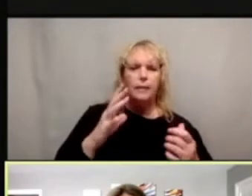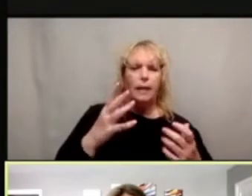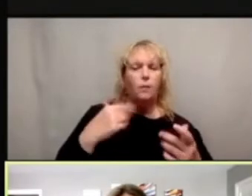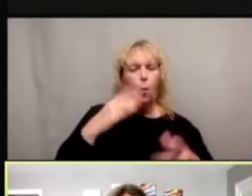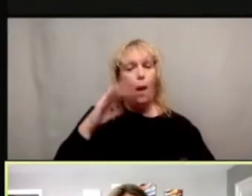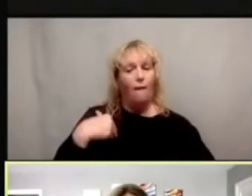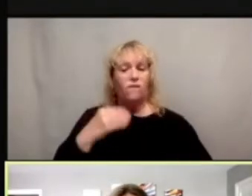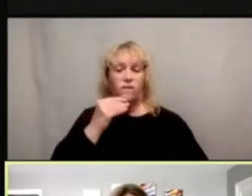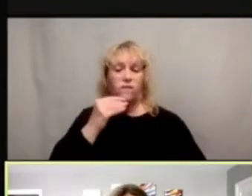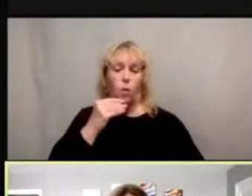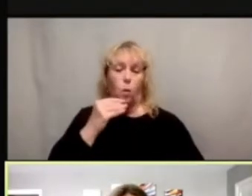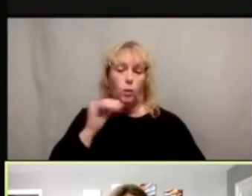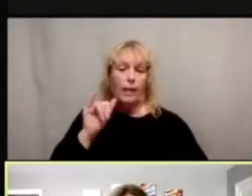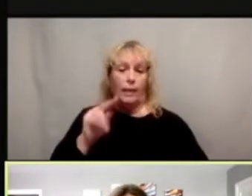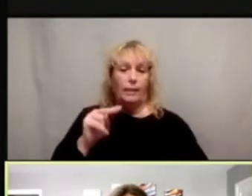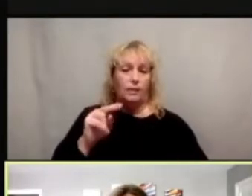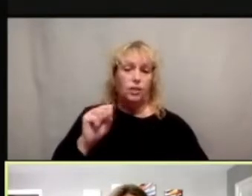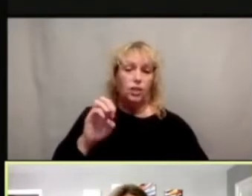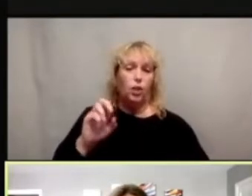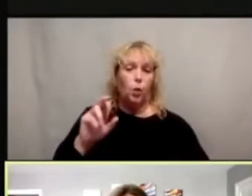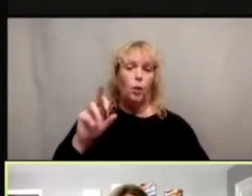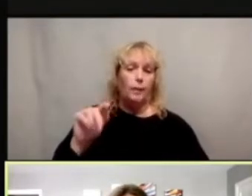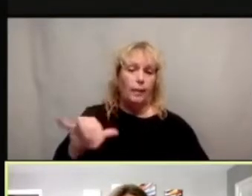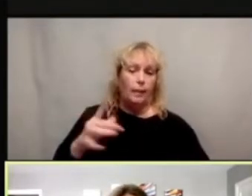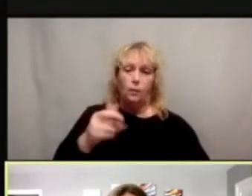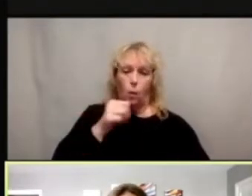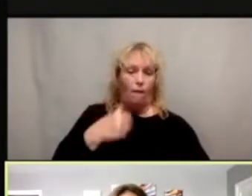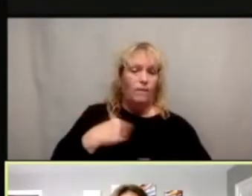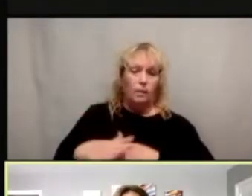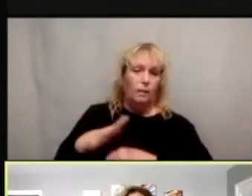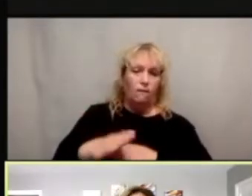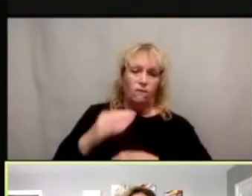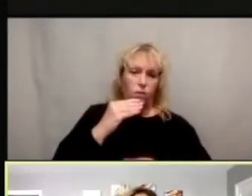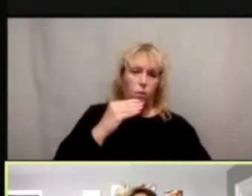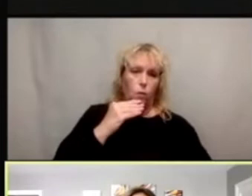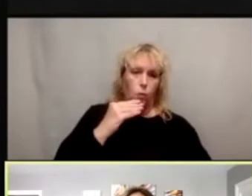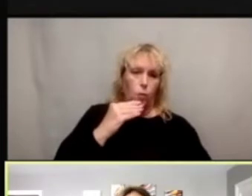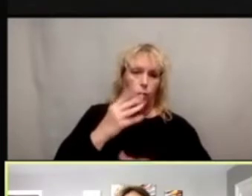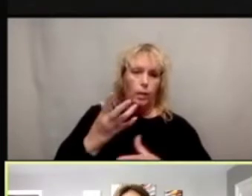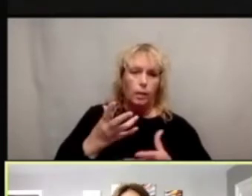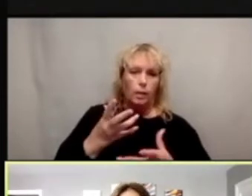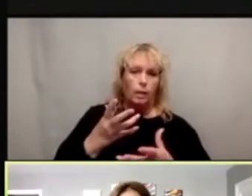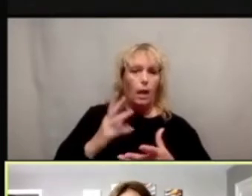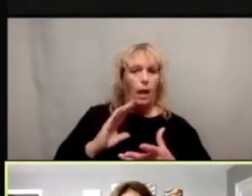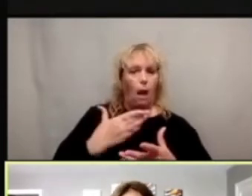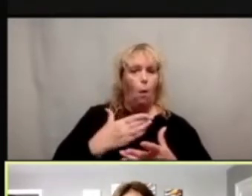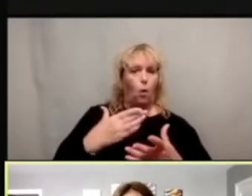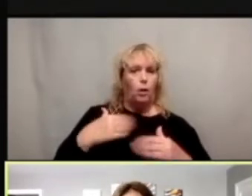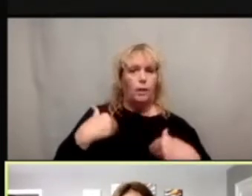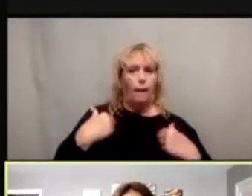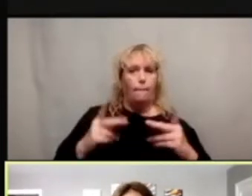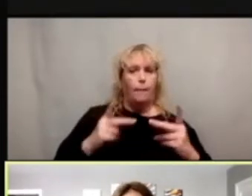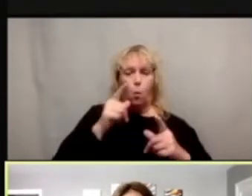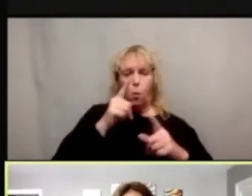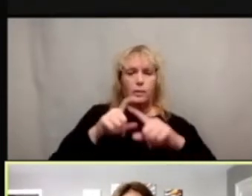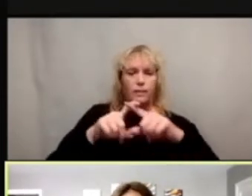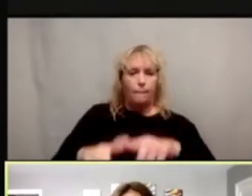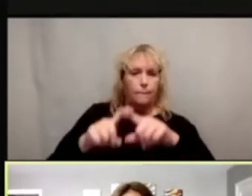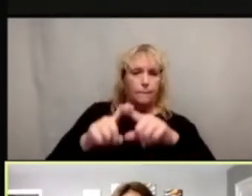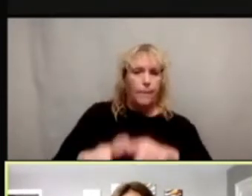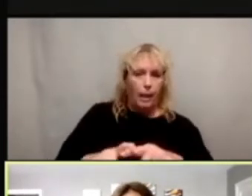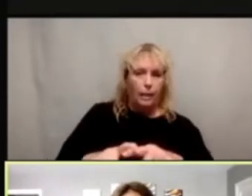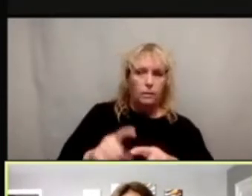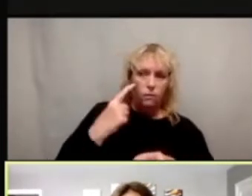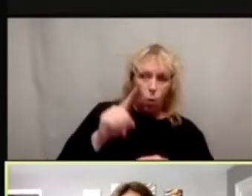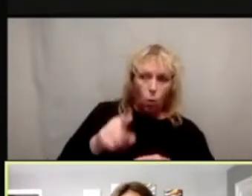insecurity, right? We think of how our youth who depend on free